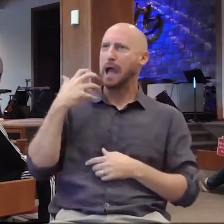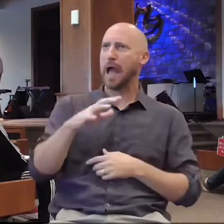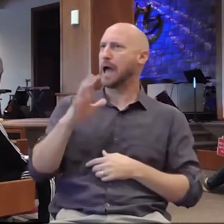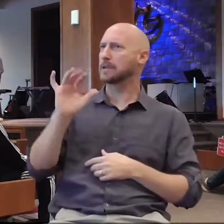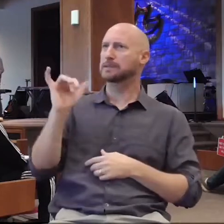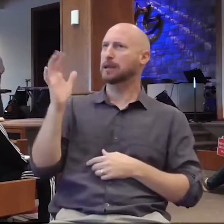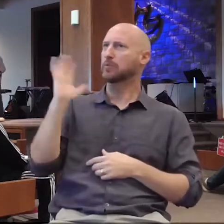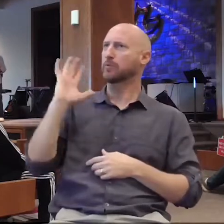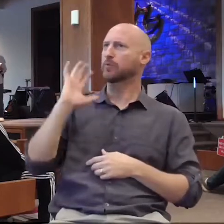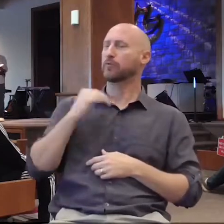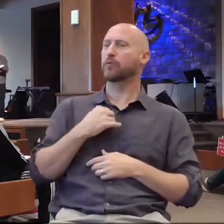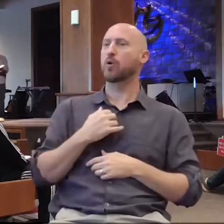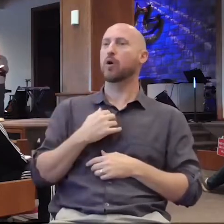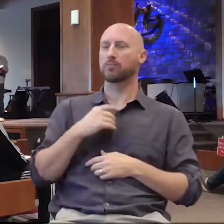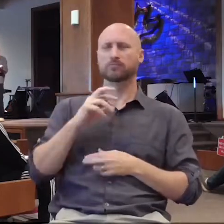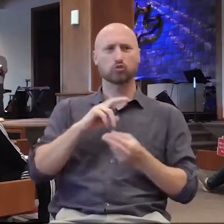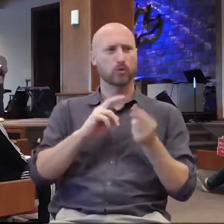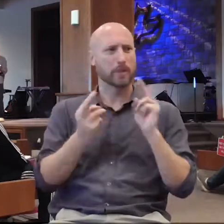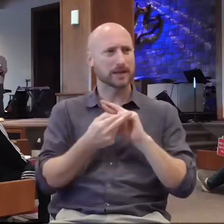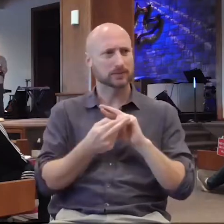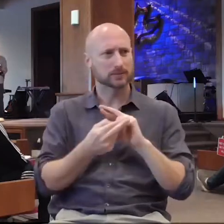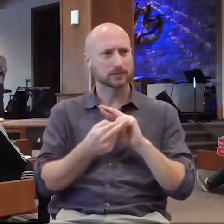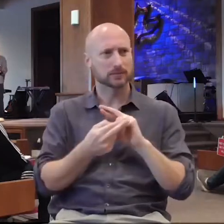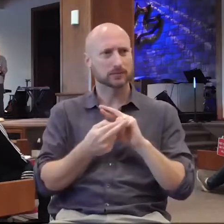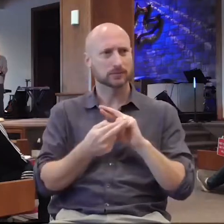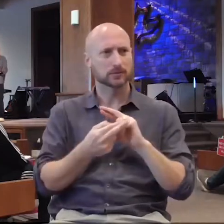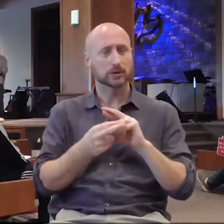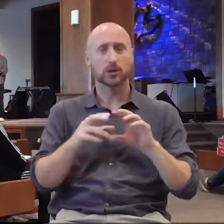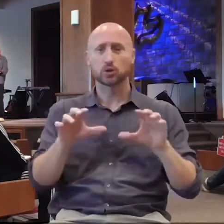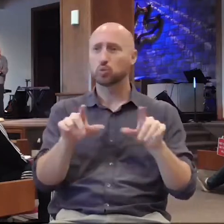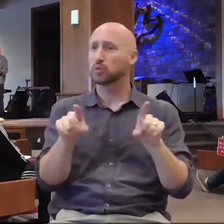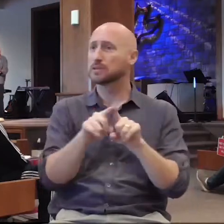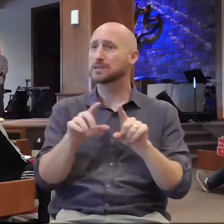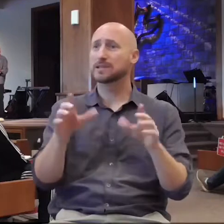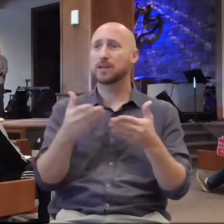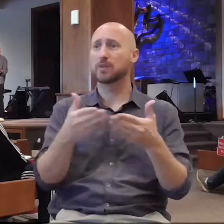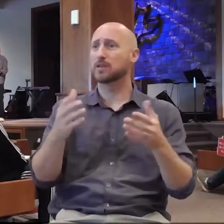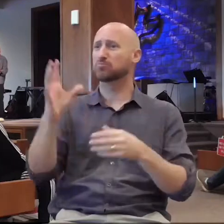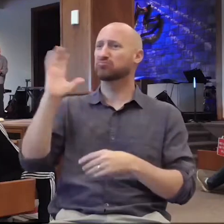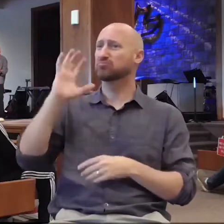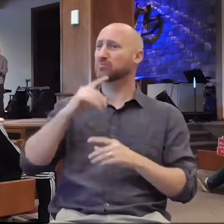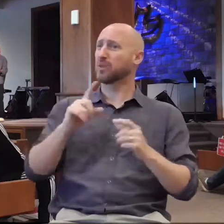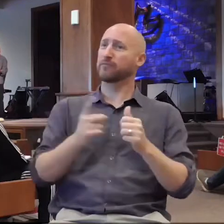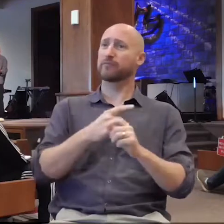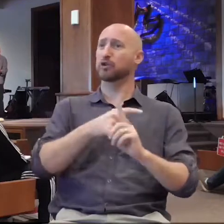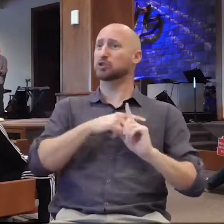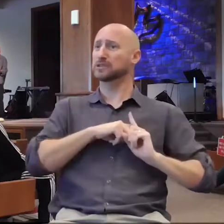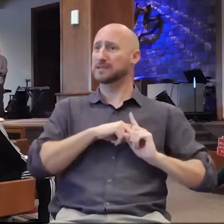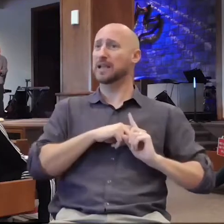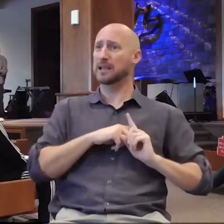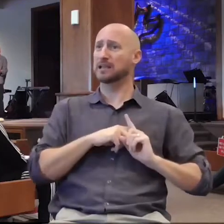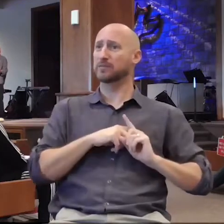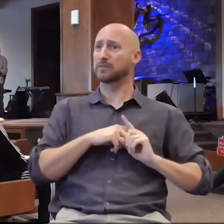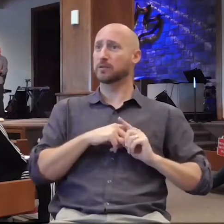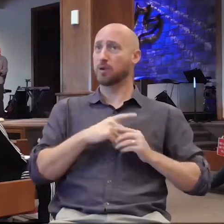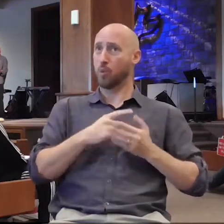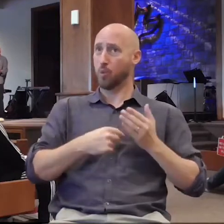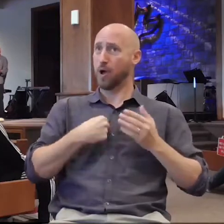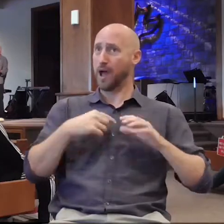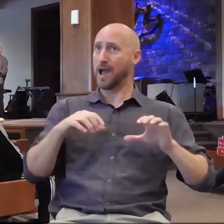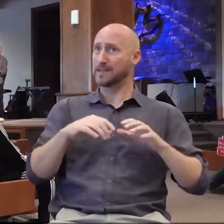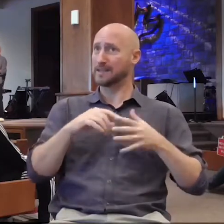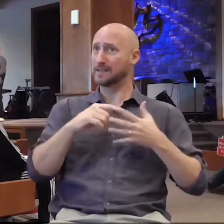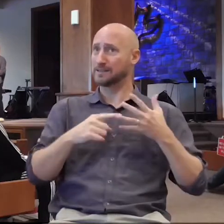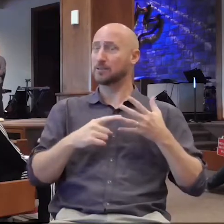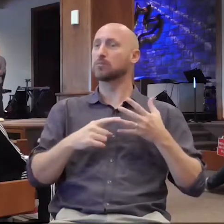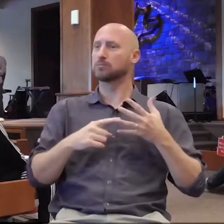back. And do what you used to do when you're first saved. Do the first works, he says. And he says,